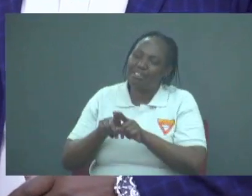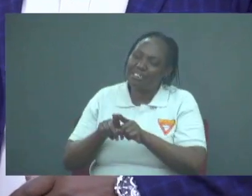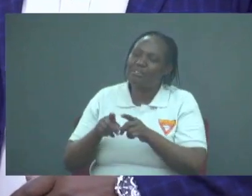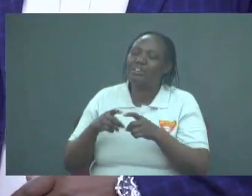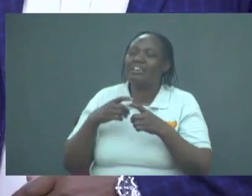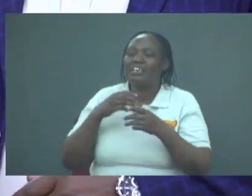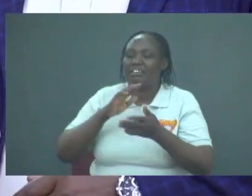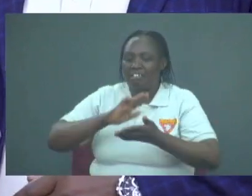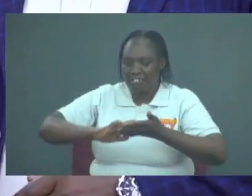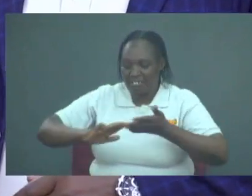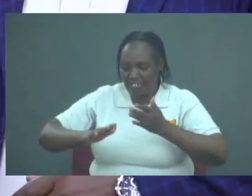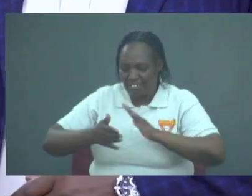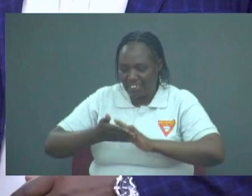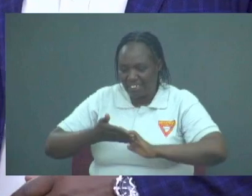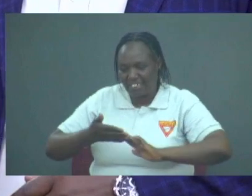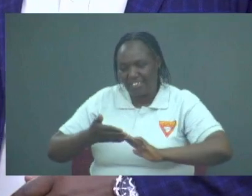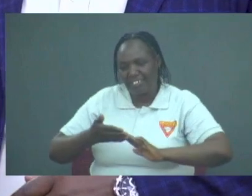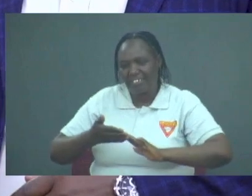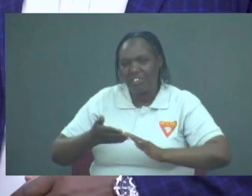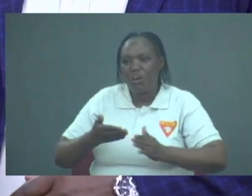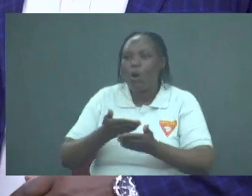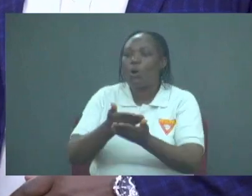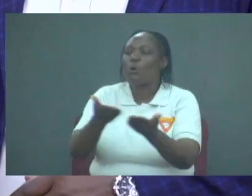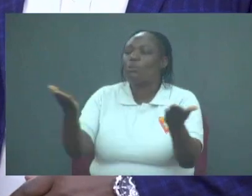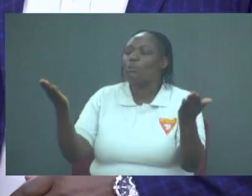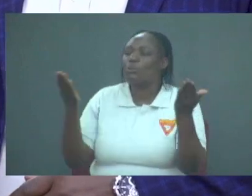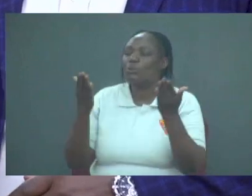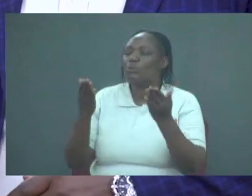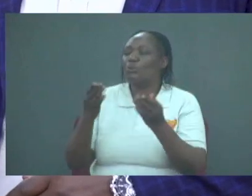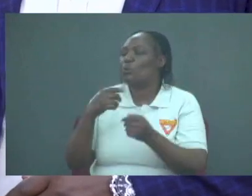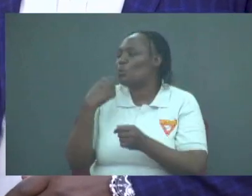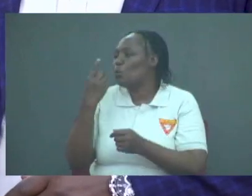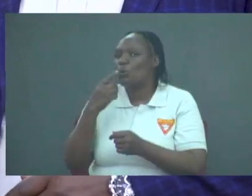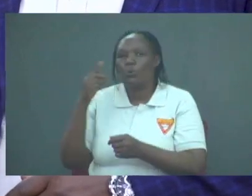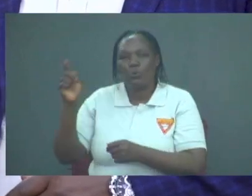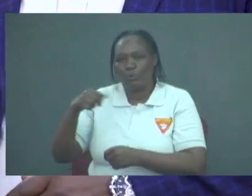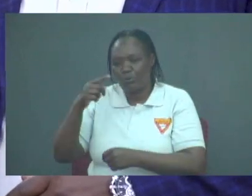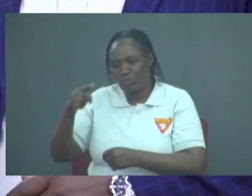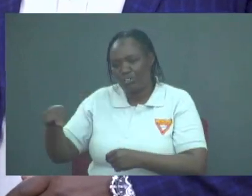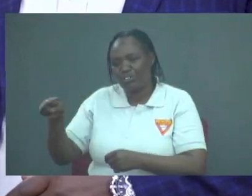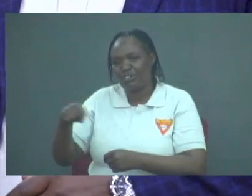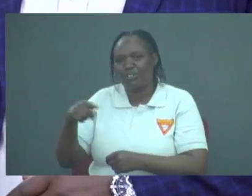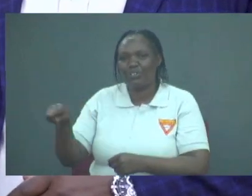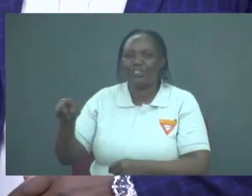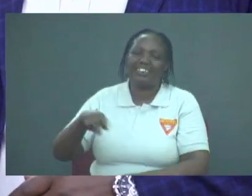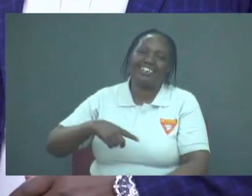those who trespass against us.